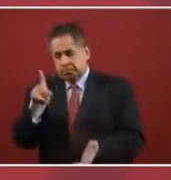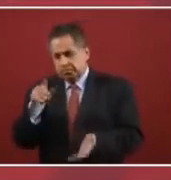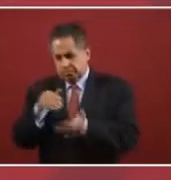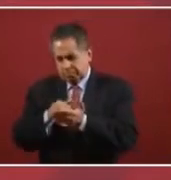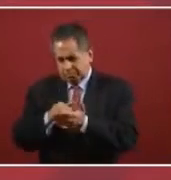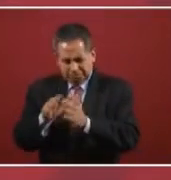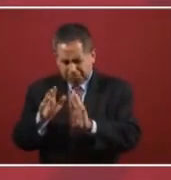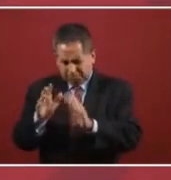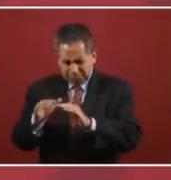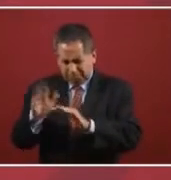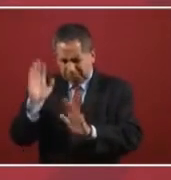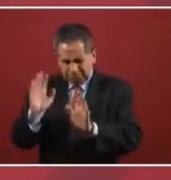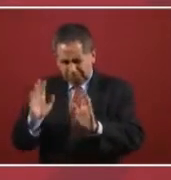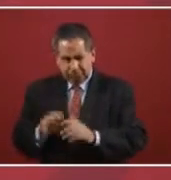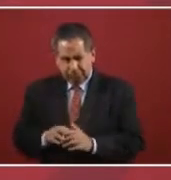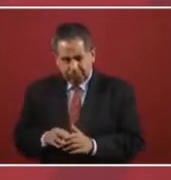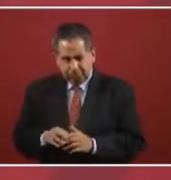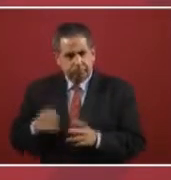1,000